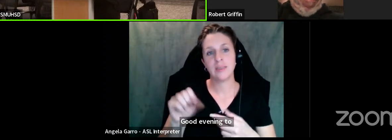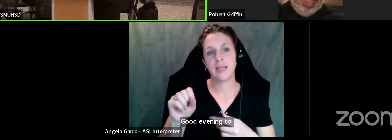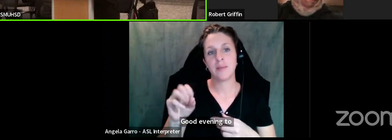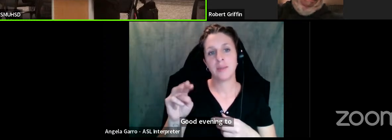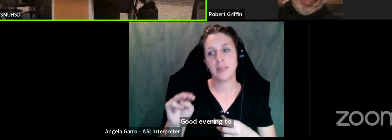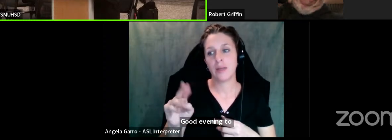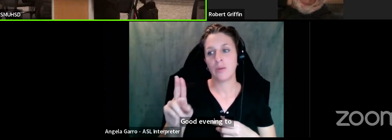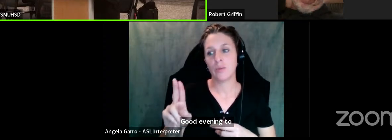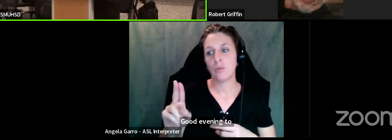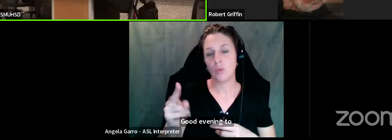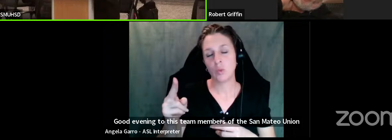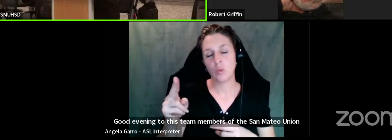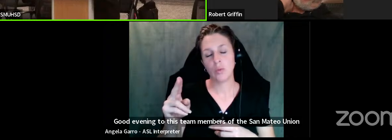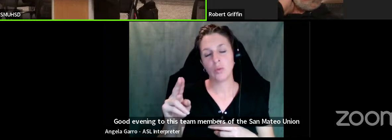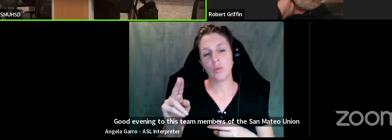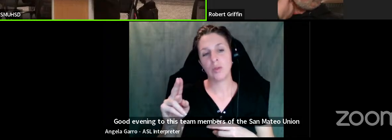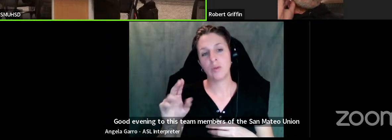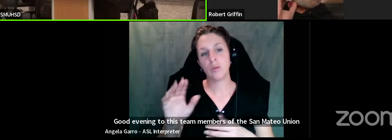Board, the